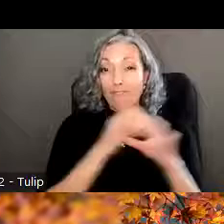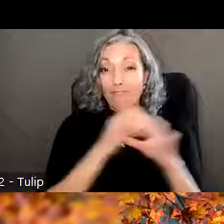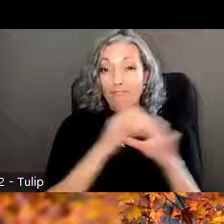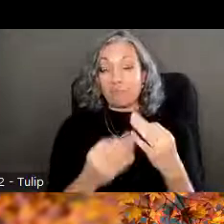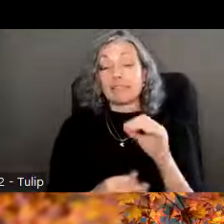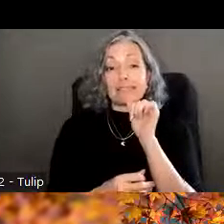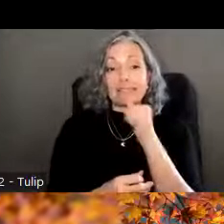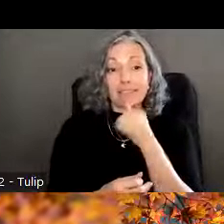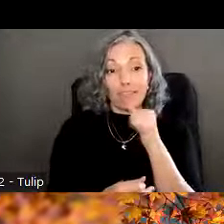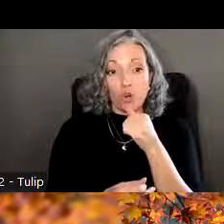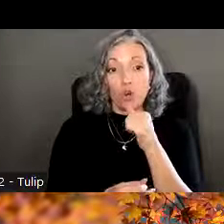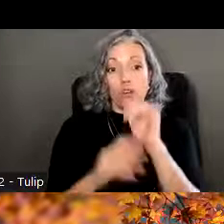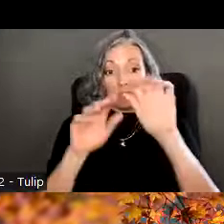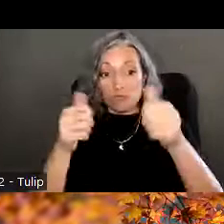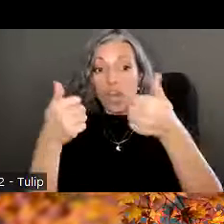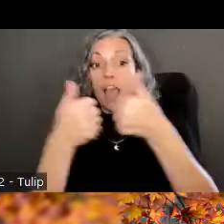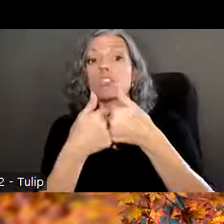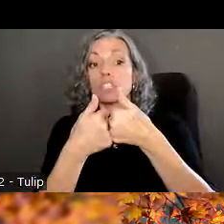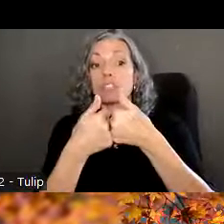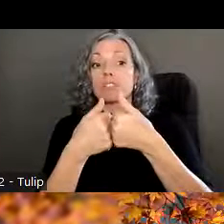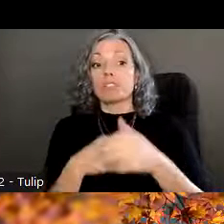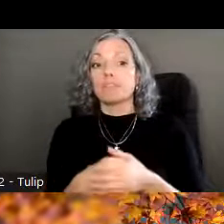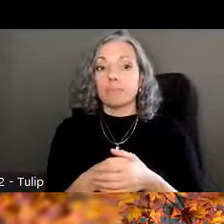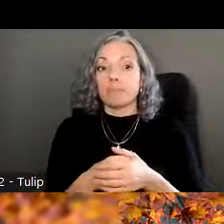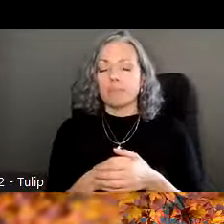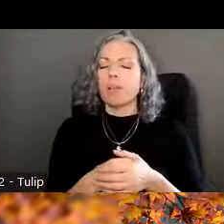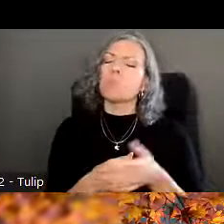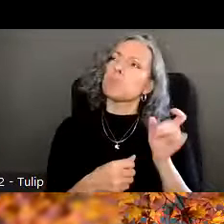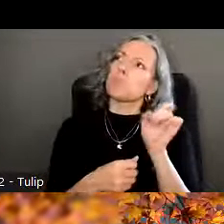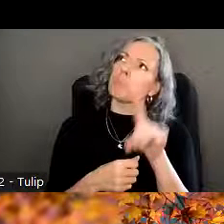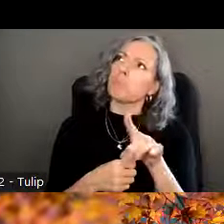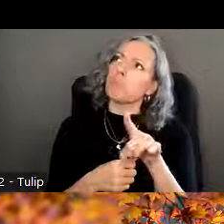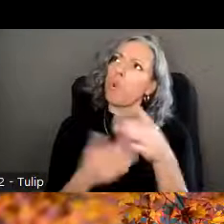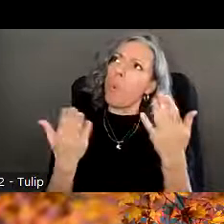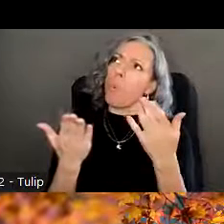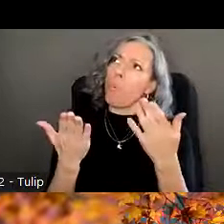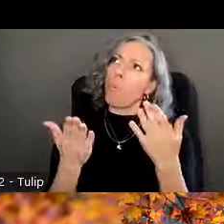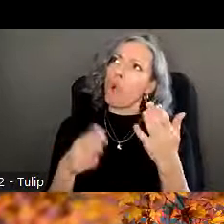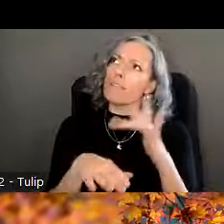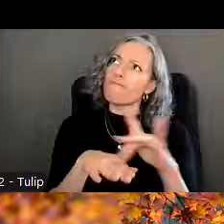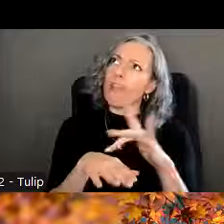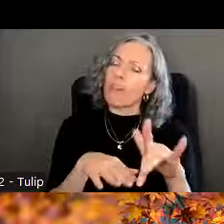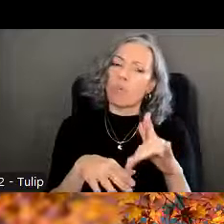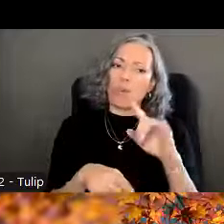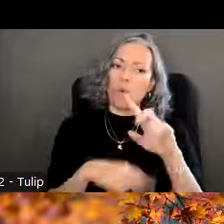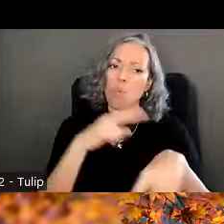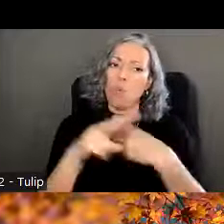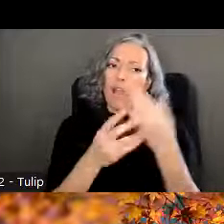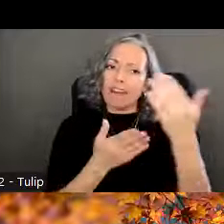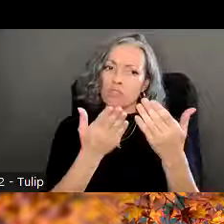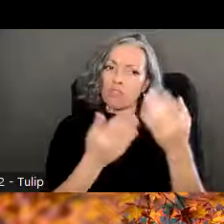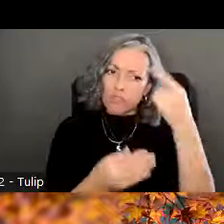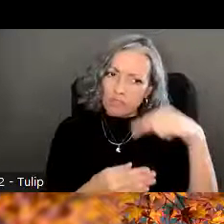these challenges. But the next question is, what's available? What are the services out there